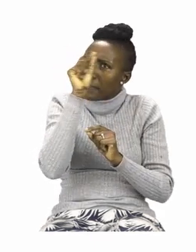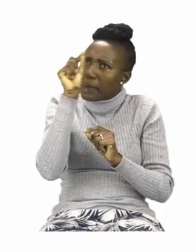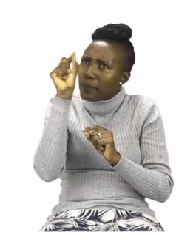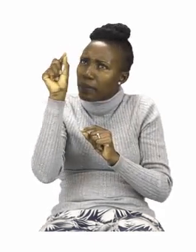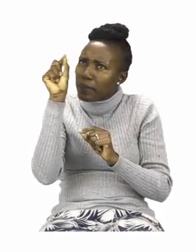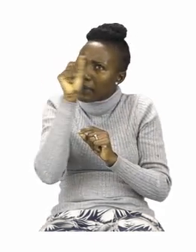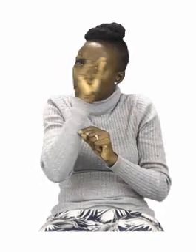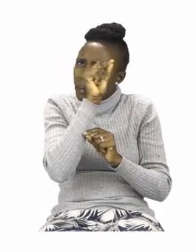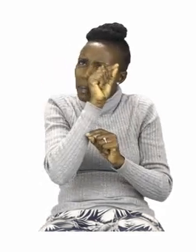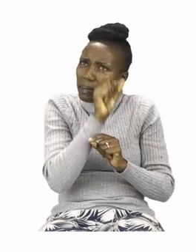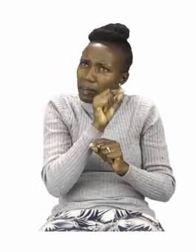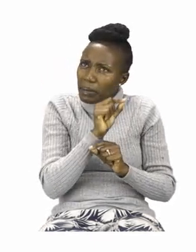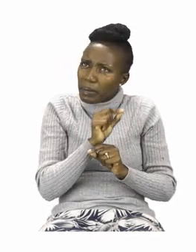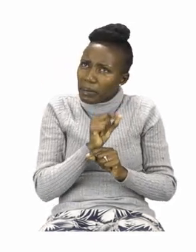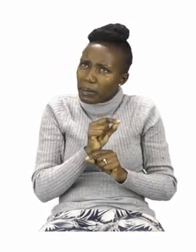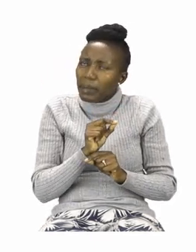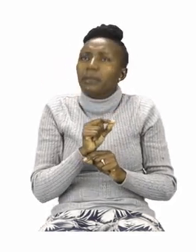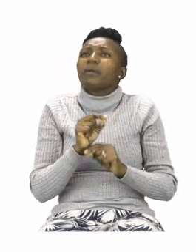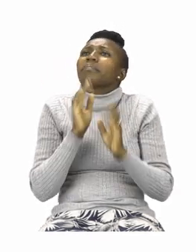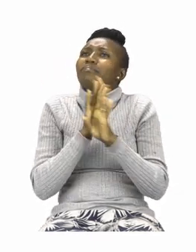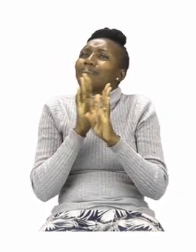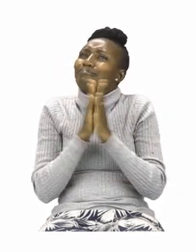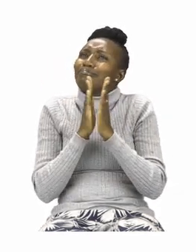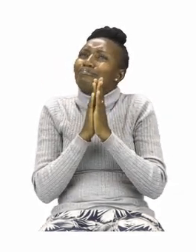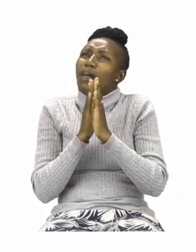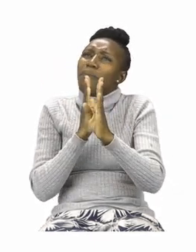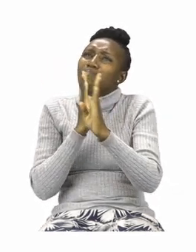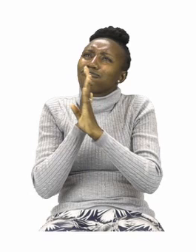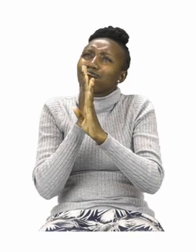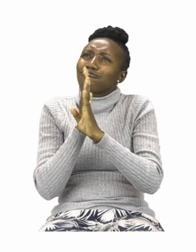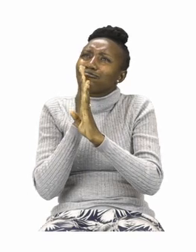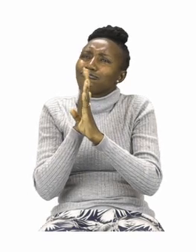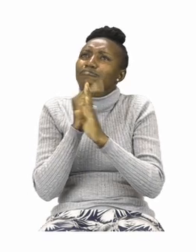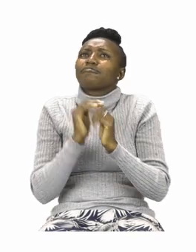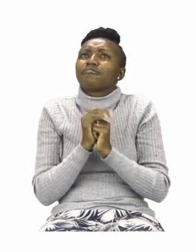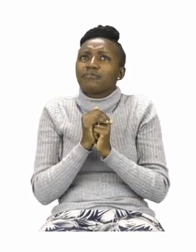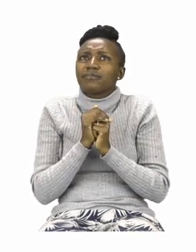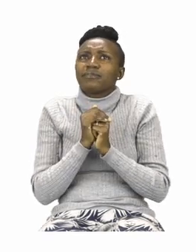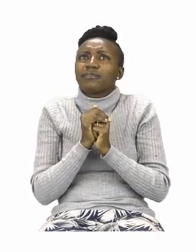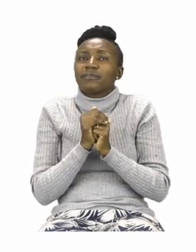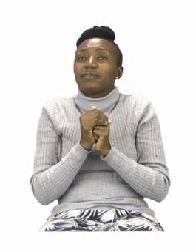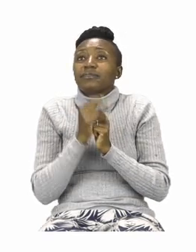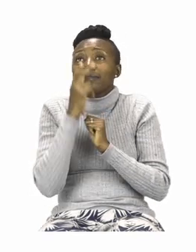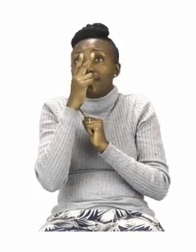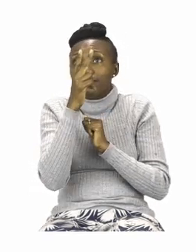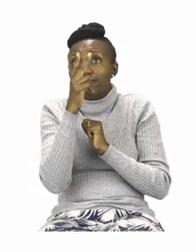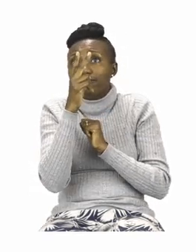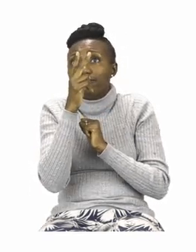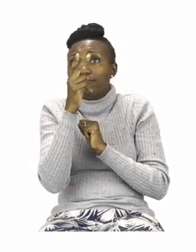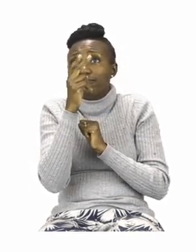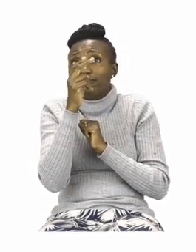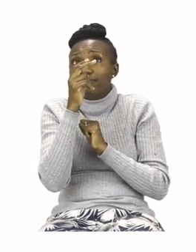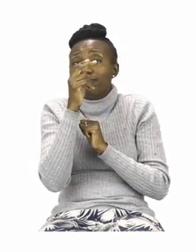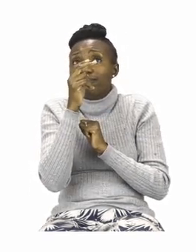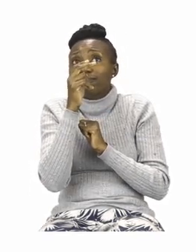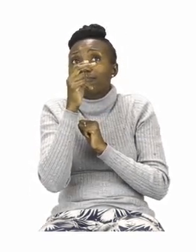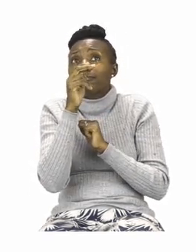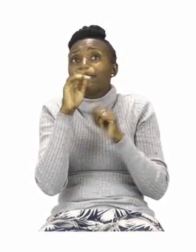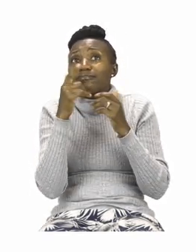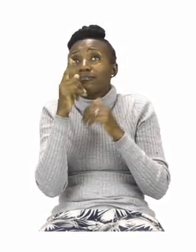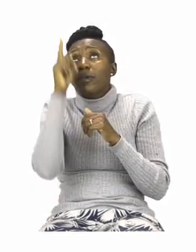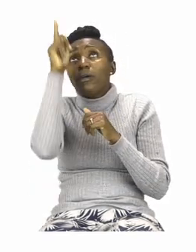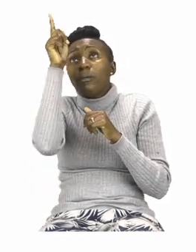trace the number 5 properly. Now, as you can see, it starts on the top line and ends with a